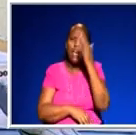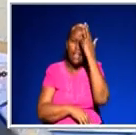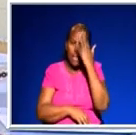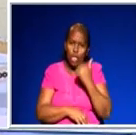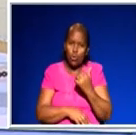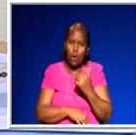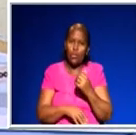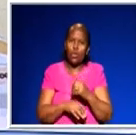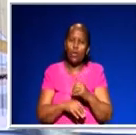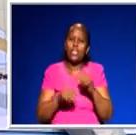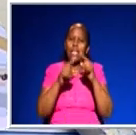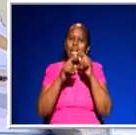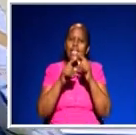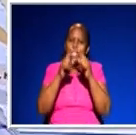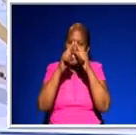calling it